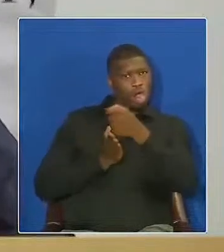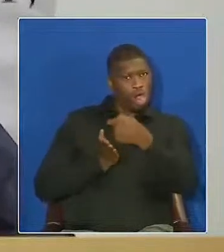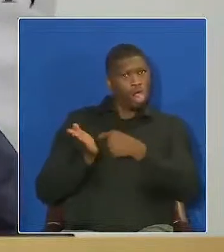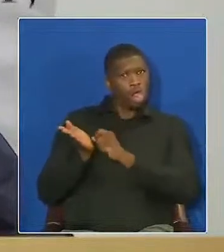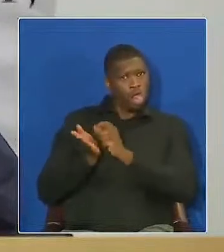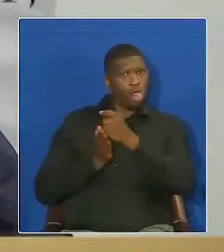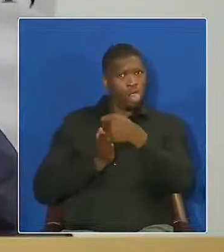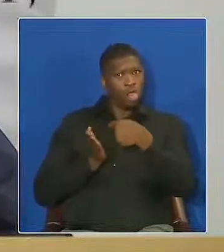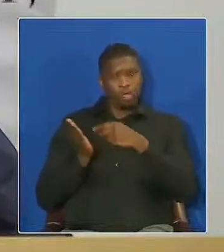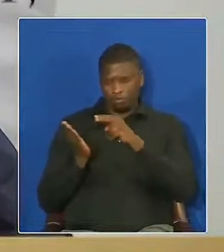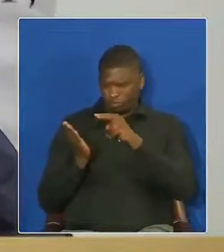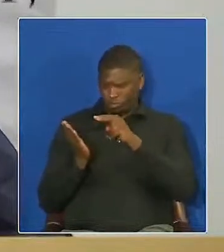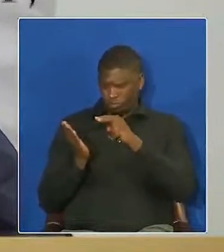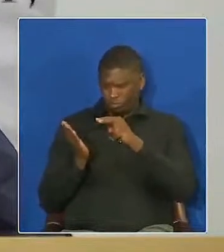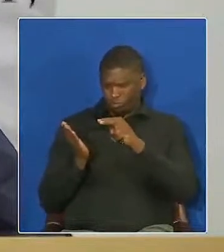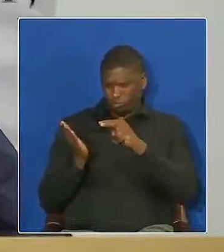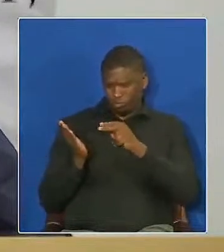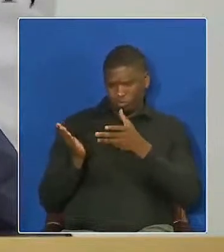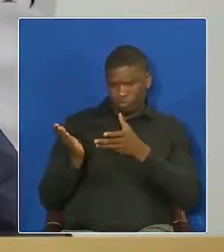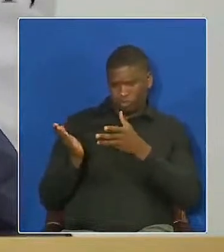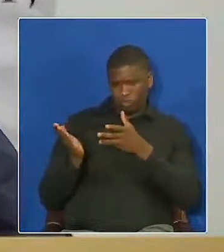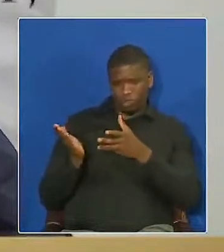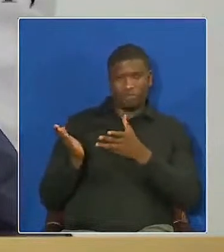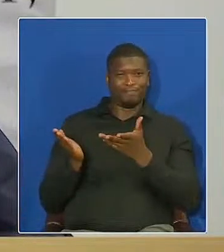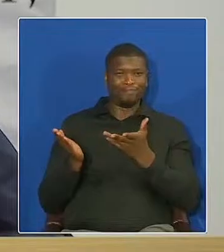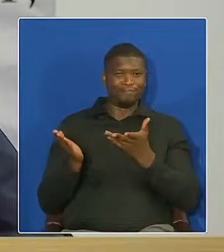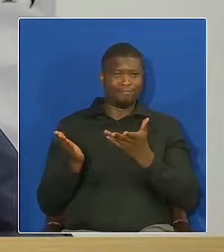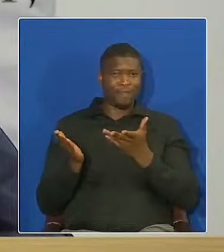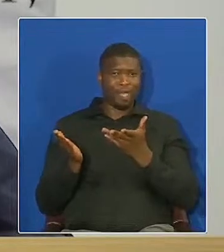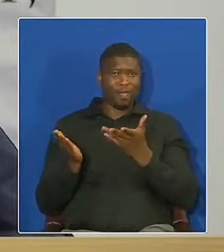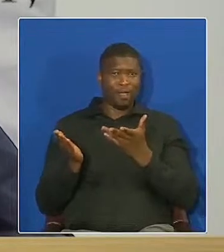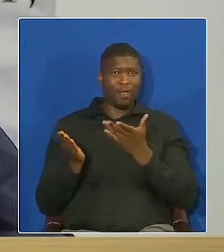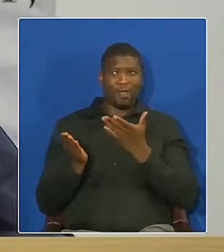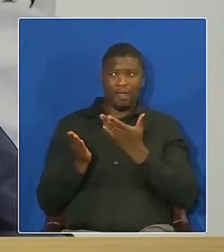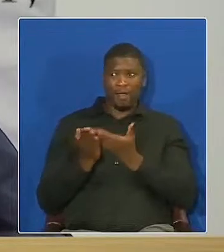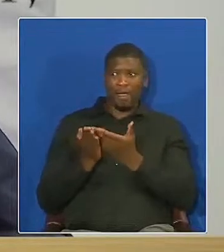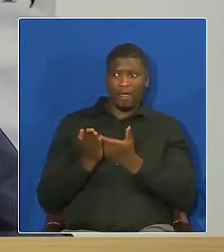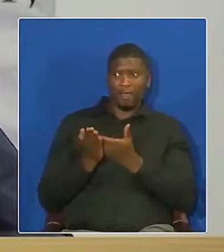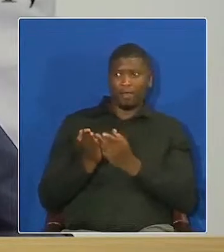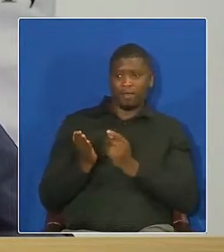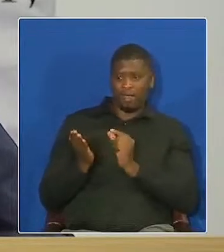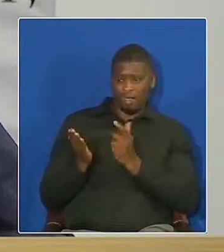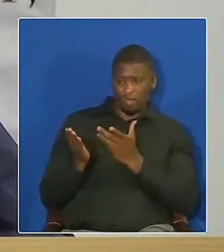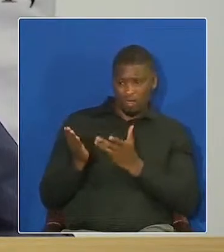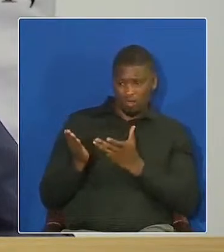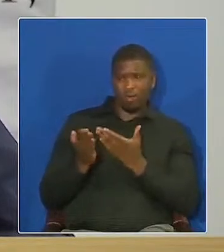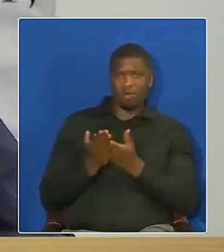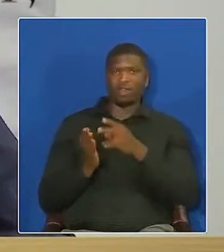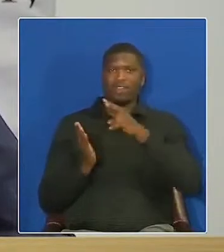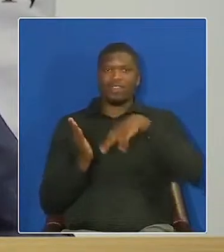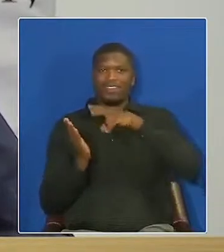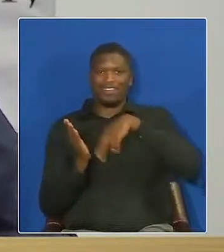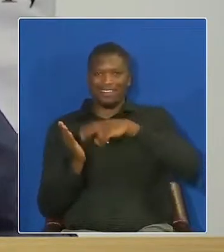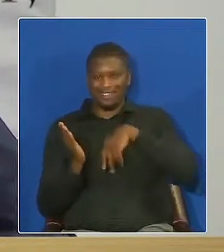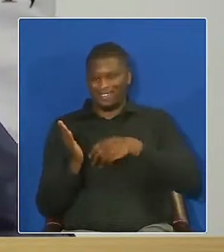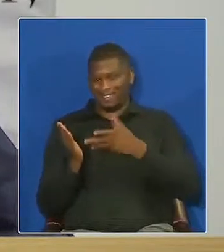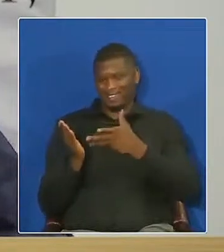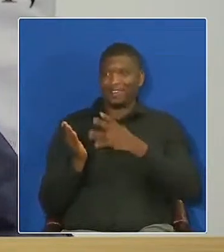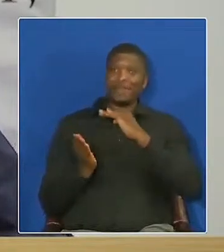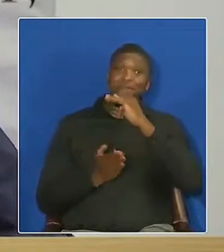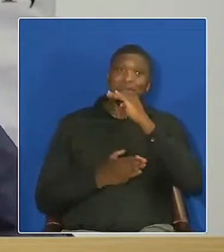and answers, you may not be wrong if you read it as it means